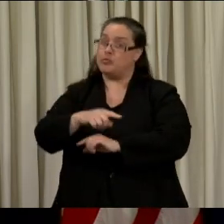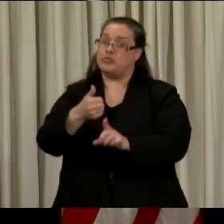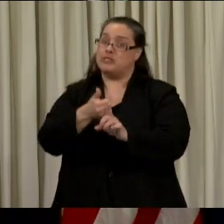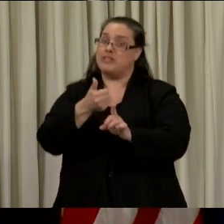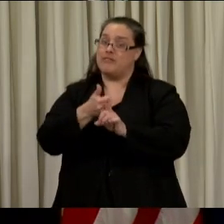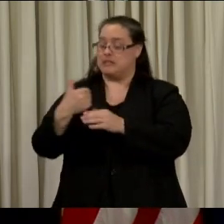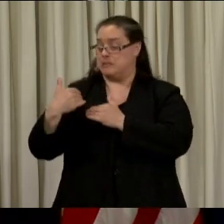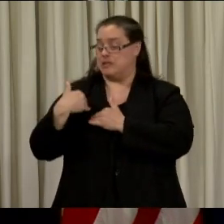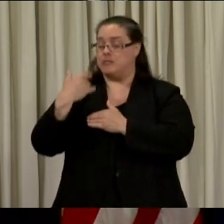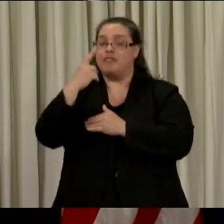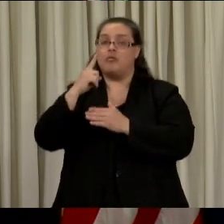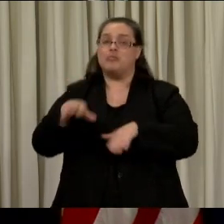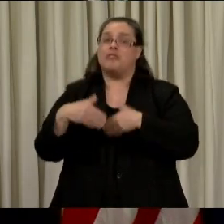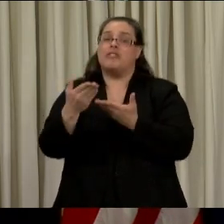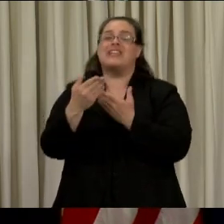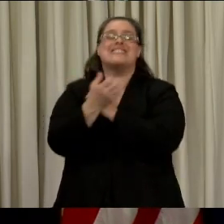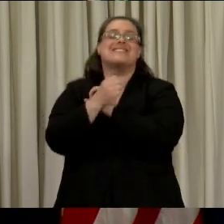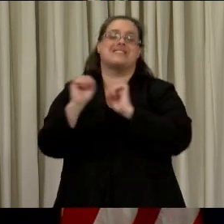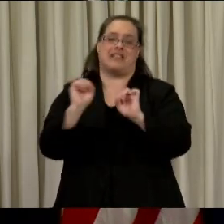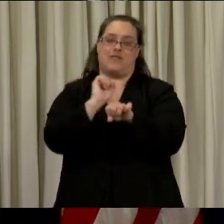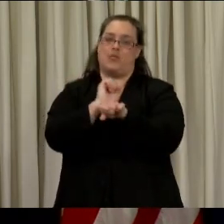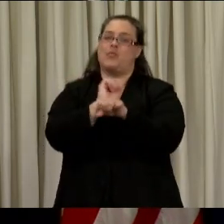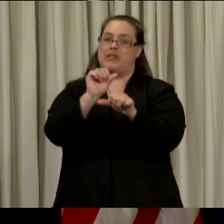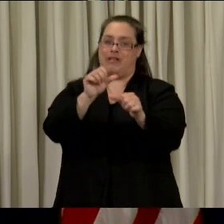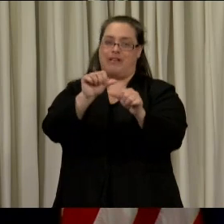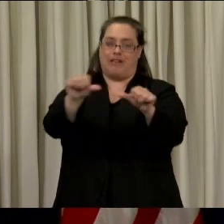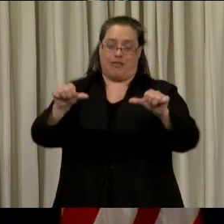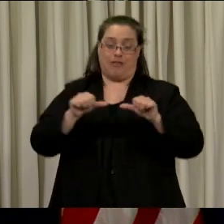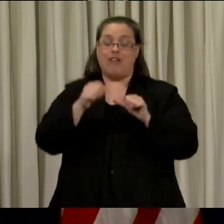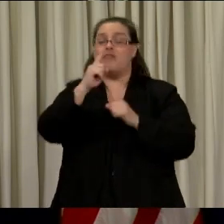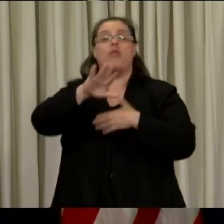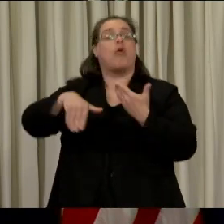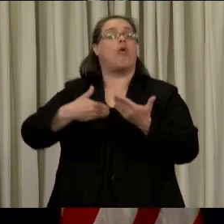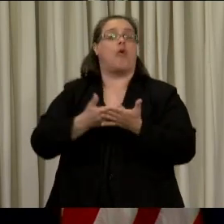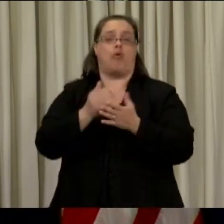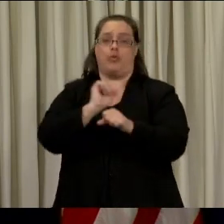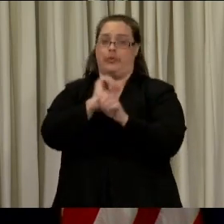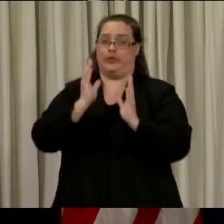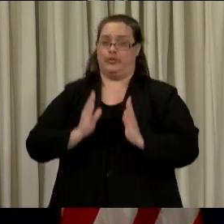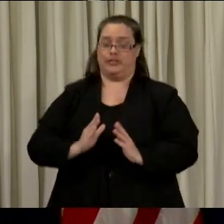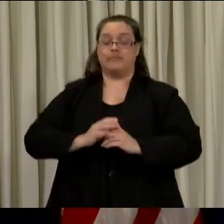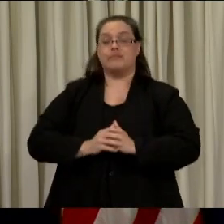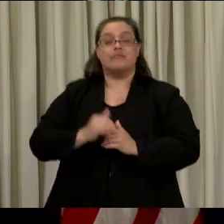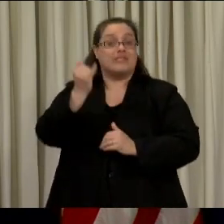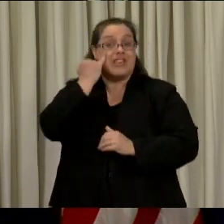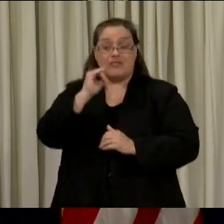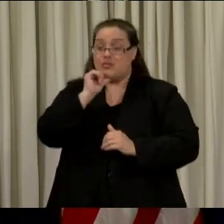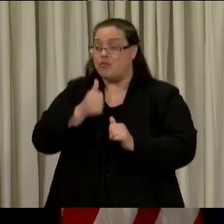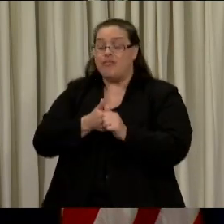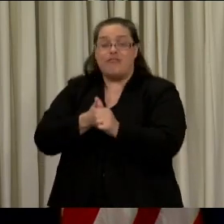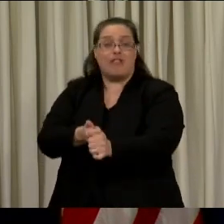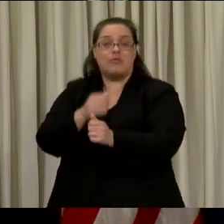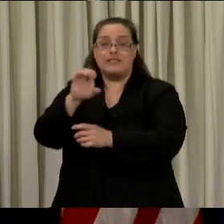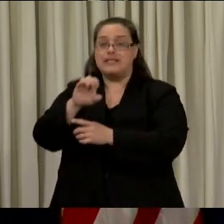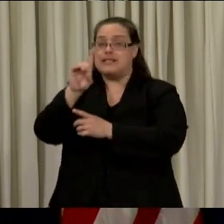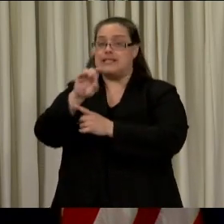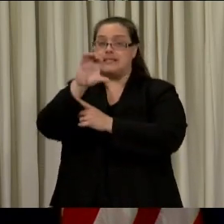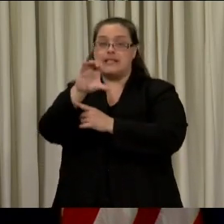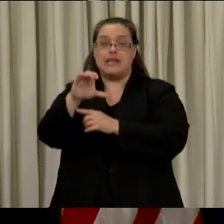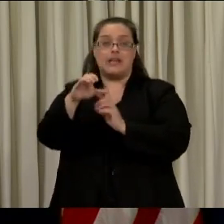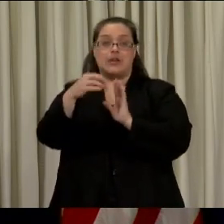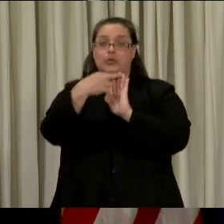for providing a safe working environment for all your employees. If you don't follow the CDC